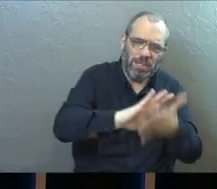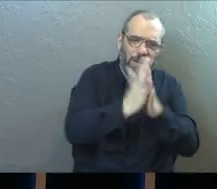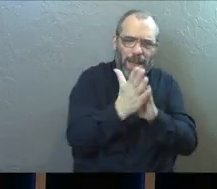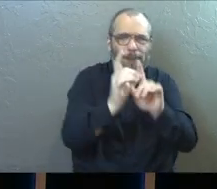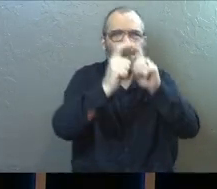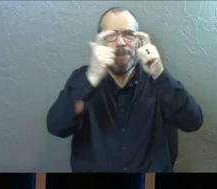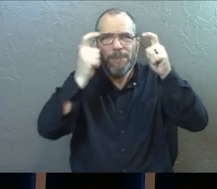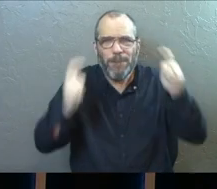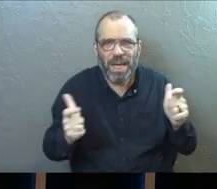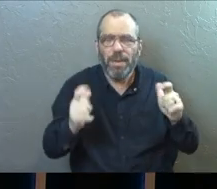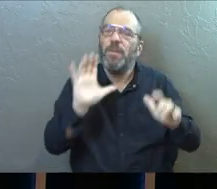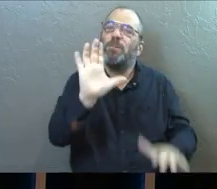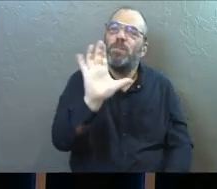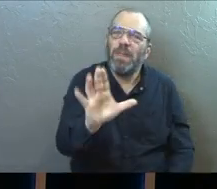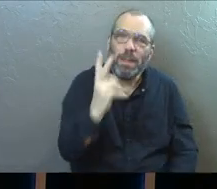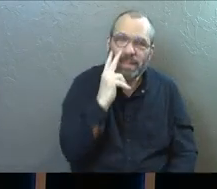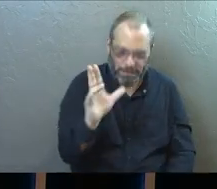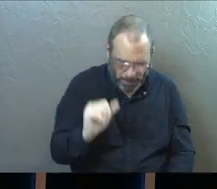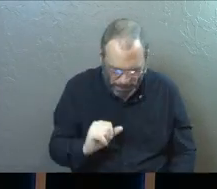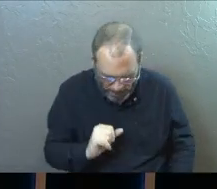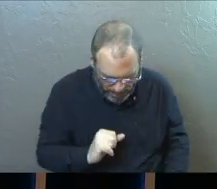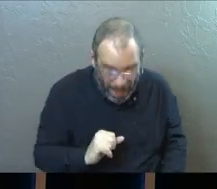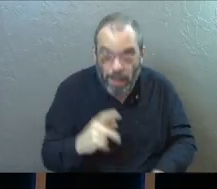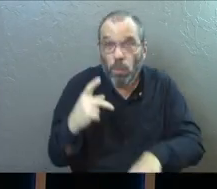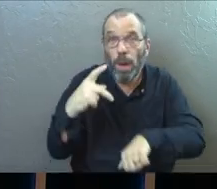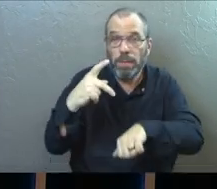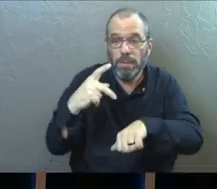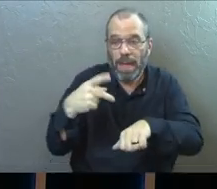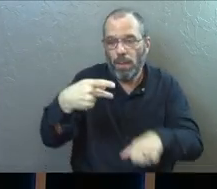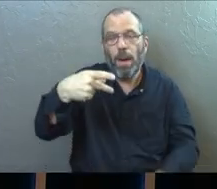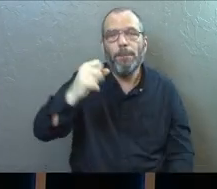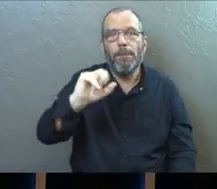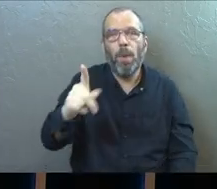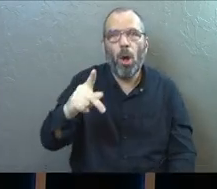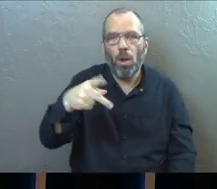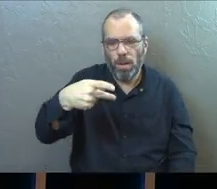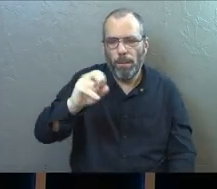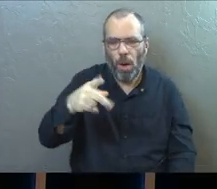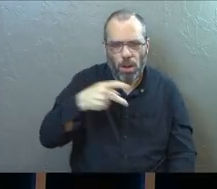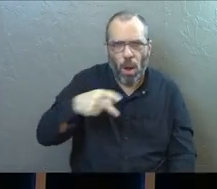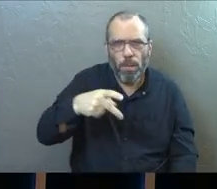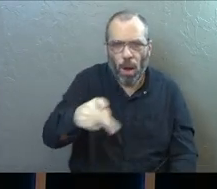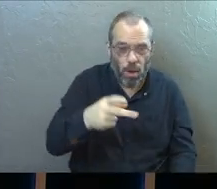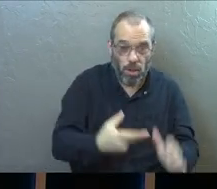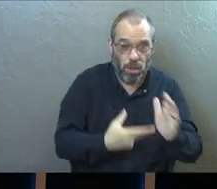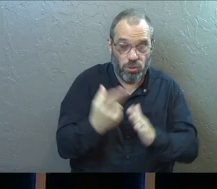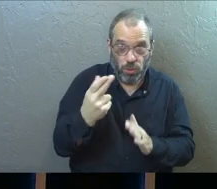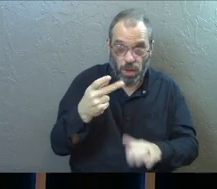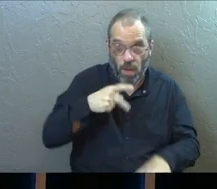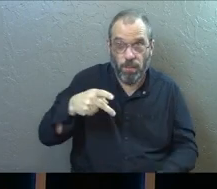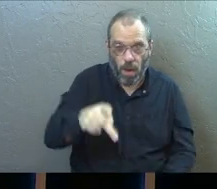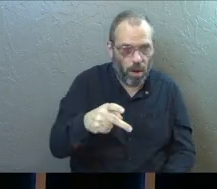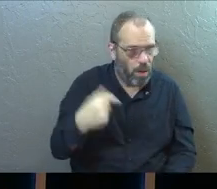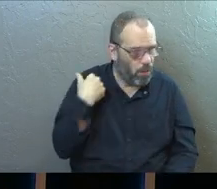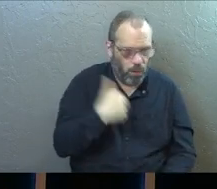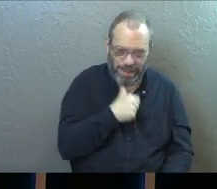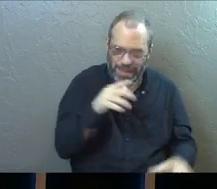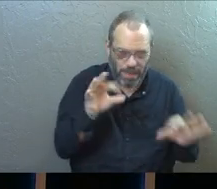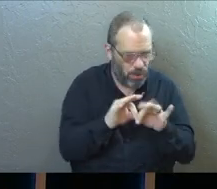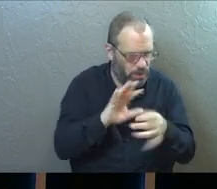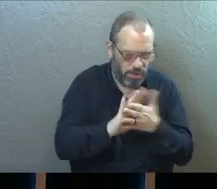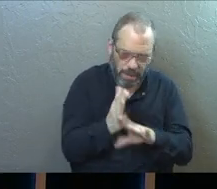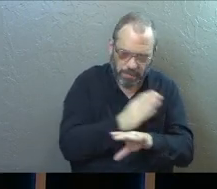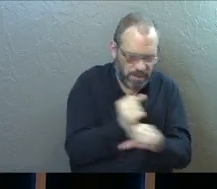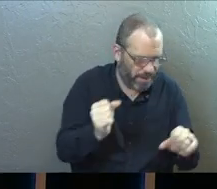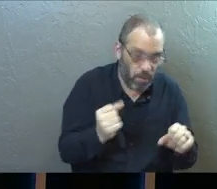ever could have seen it. Here's how we see it, right? And what Paul is trying to get us to see in this chapter. It says the truth from Paul here is we didn't deserve to be